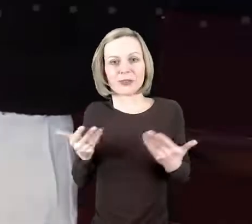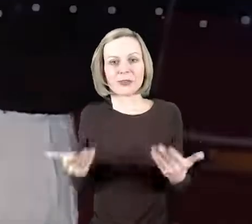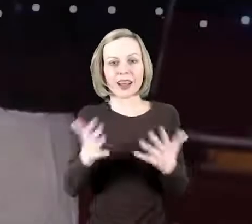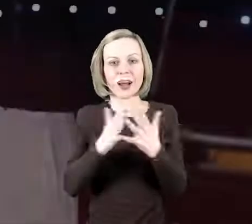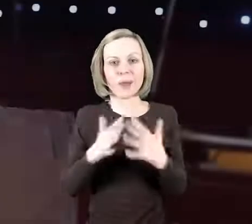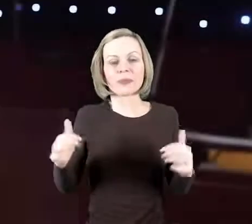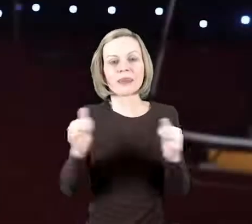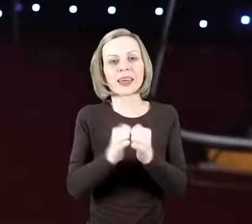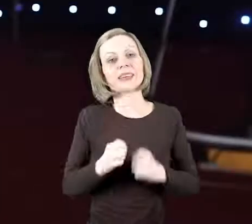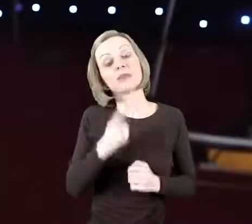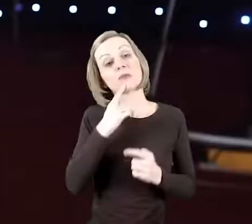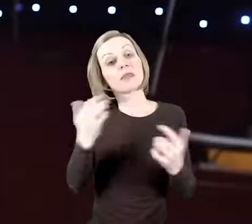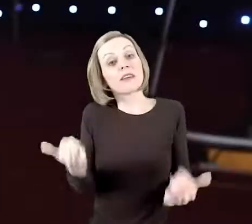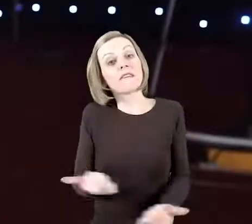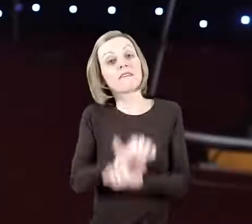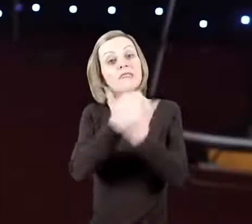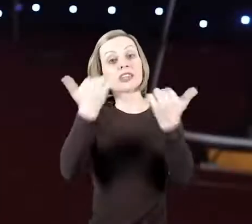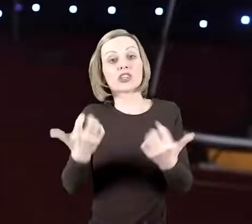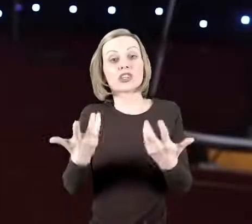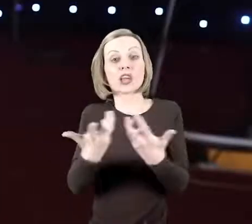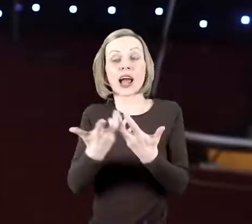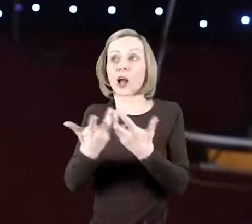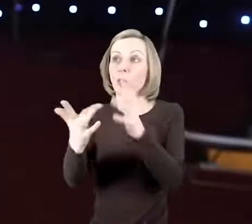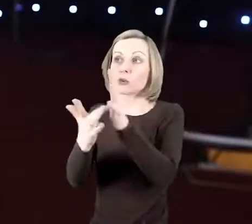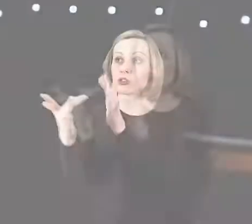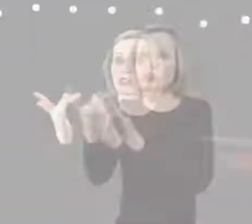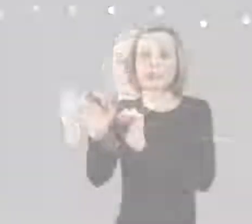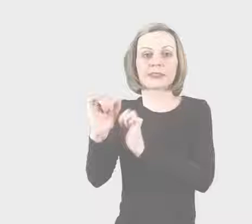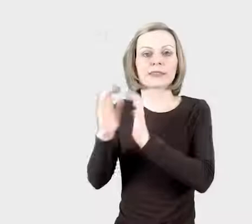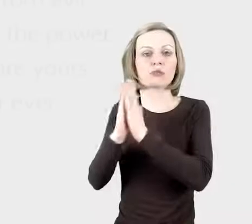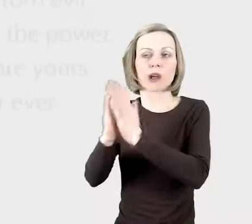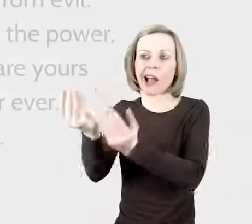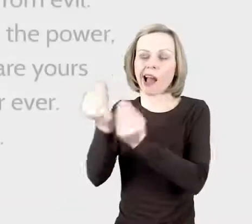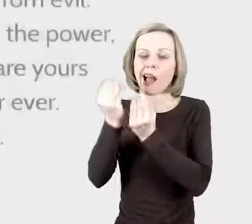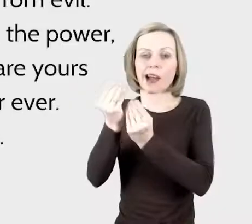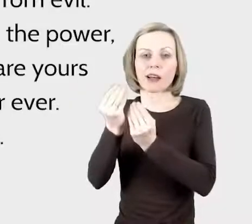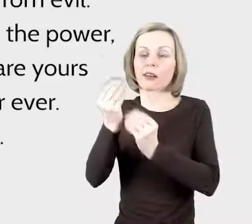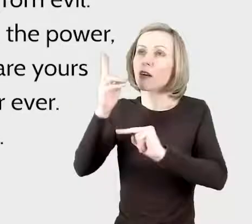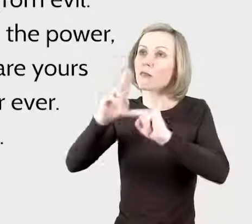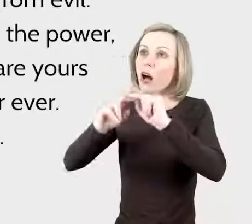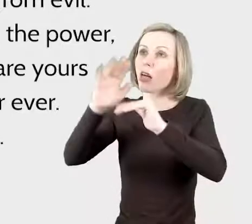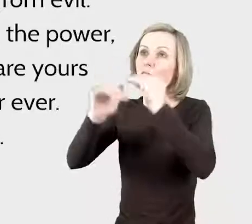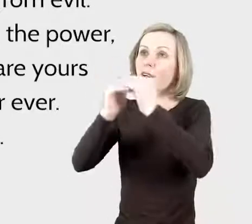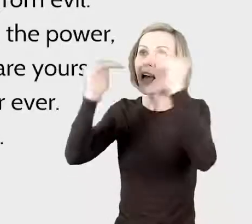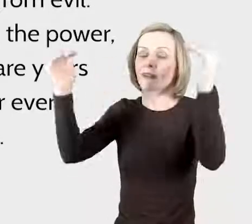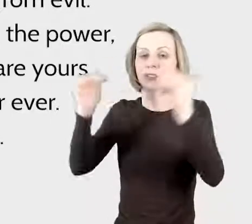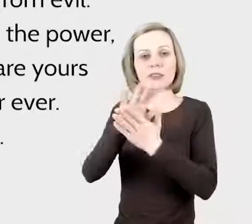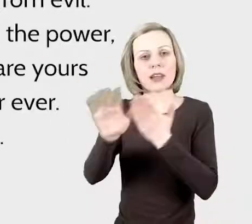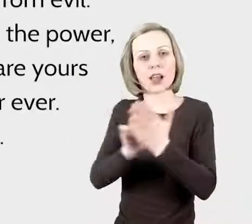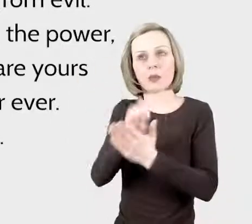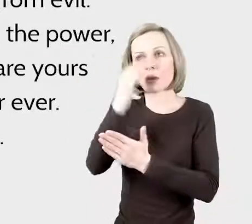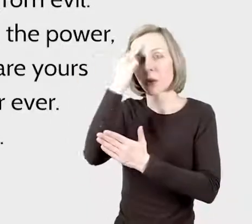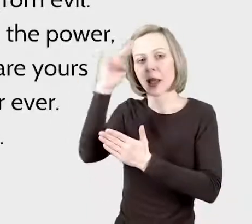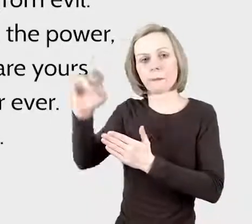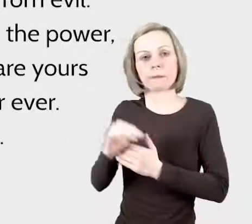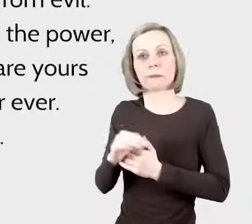Amen. Let's finish with the prayer that Jesus taught us. Our Father in heaven, hallowed